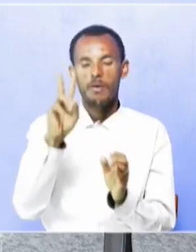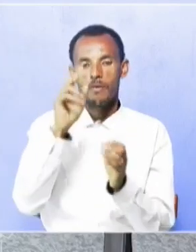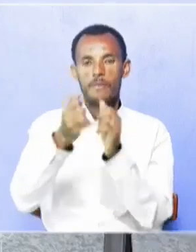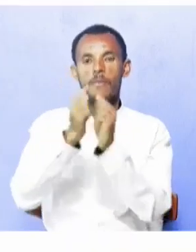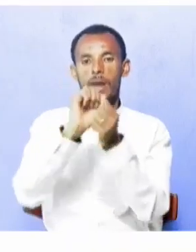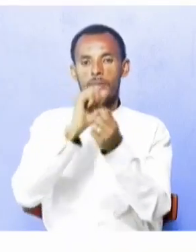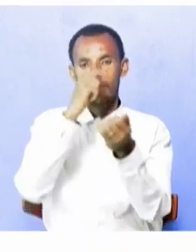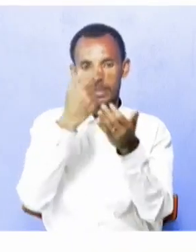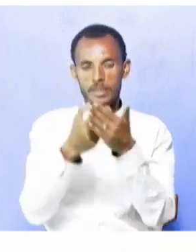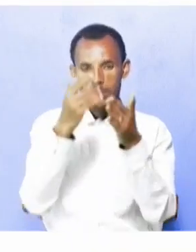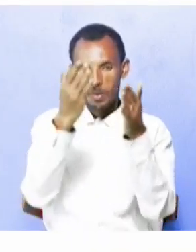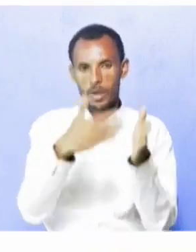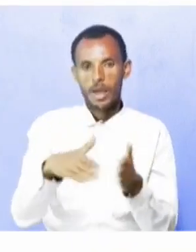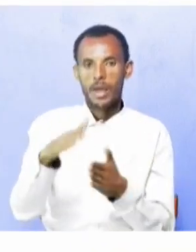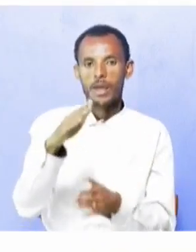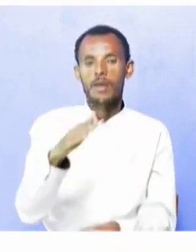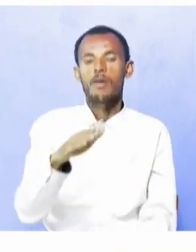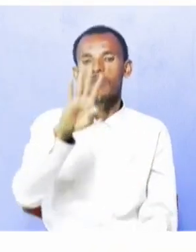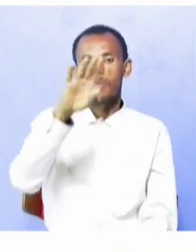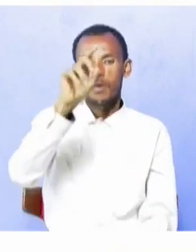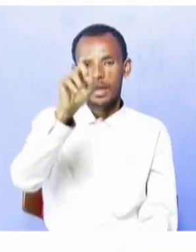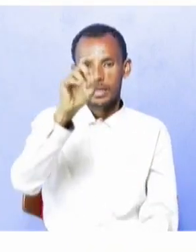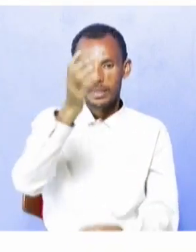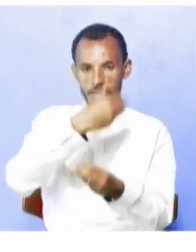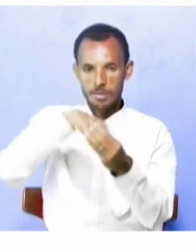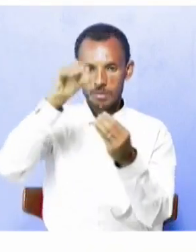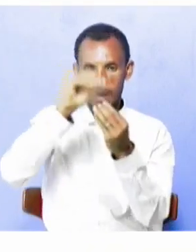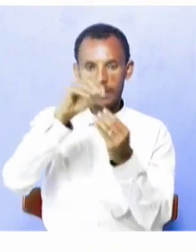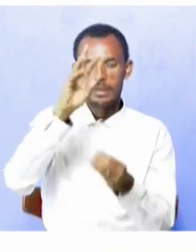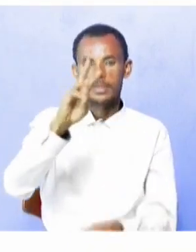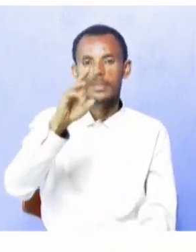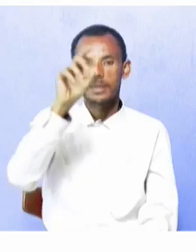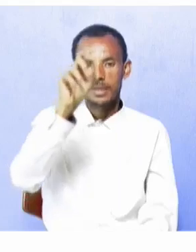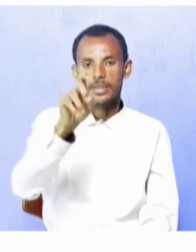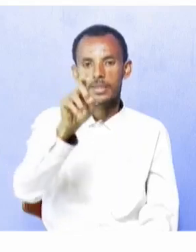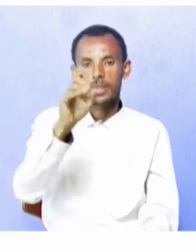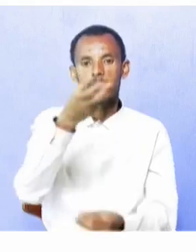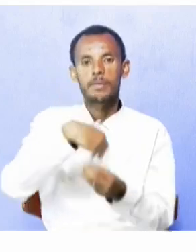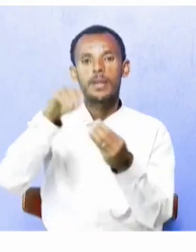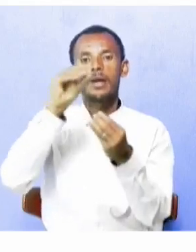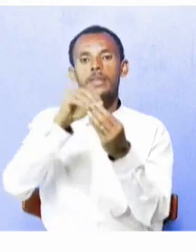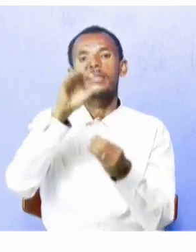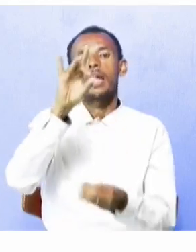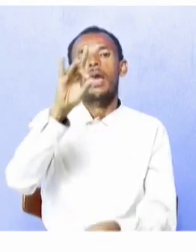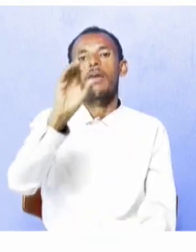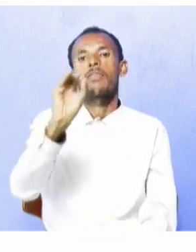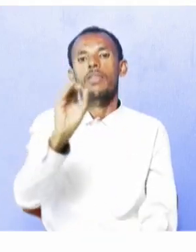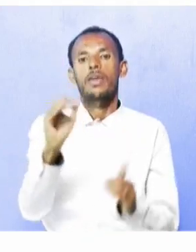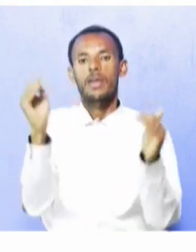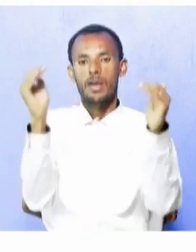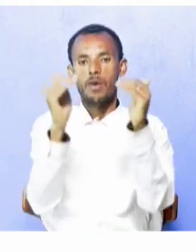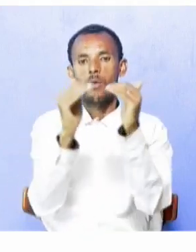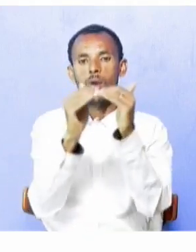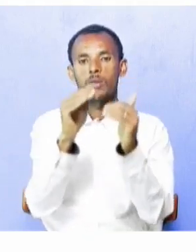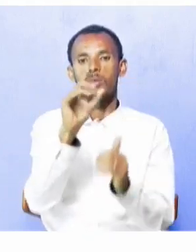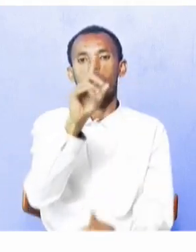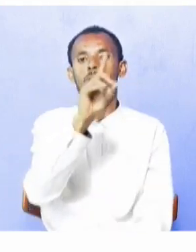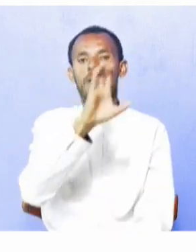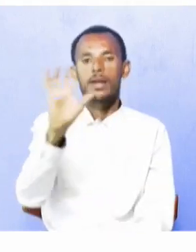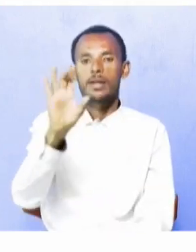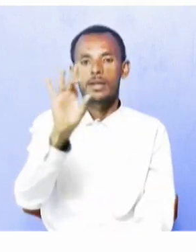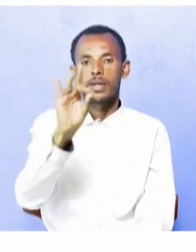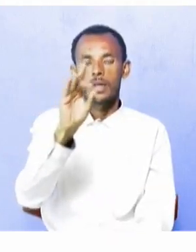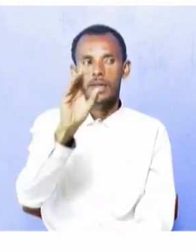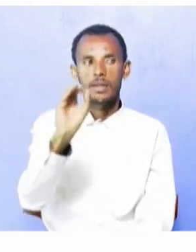way: 4x plus 6x plus 80 degrees must give us